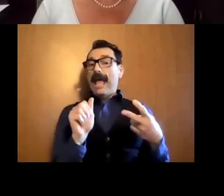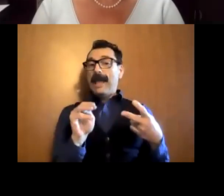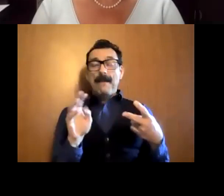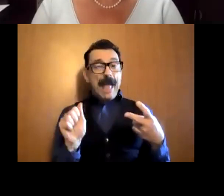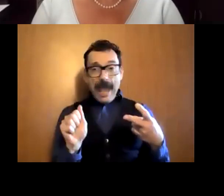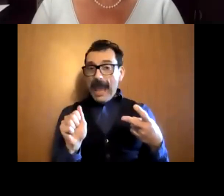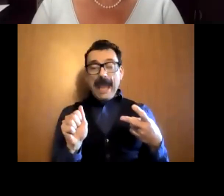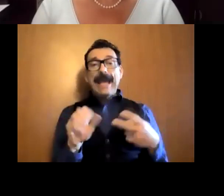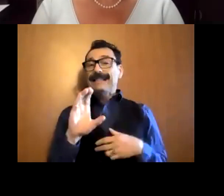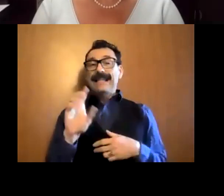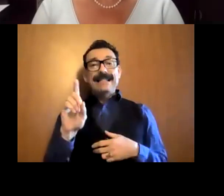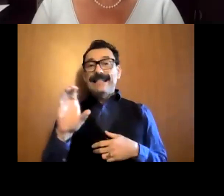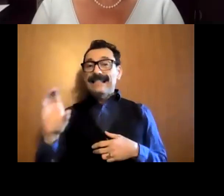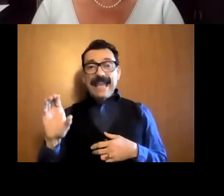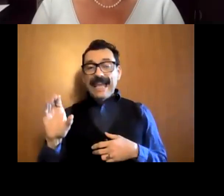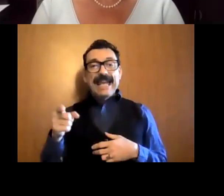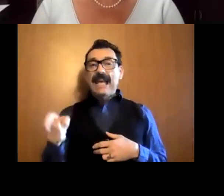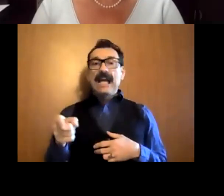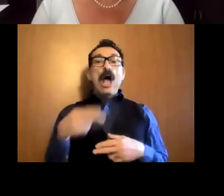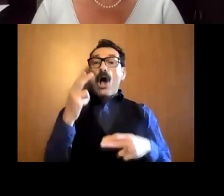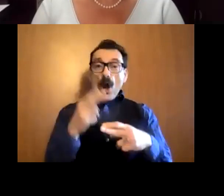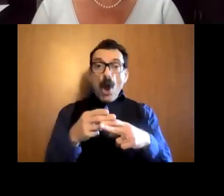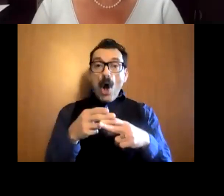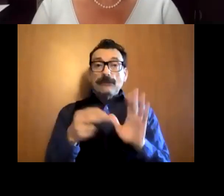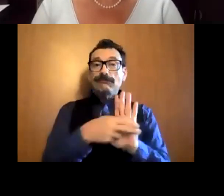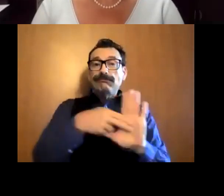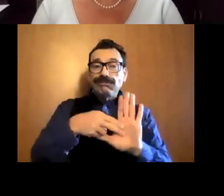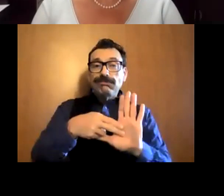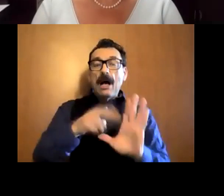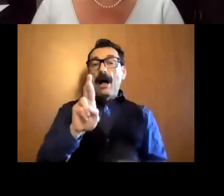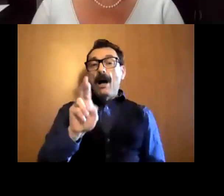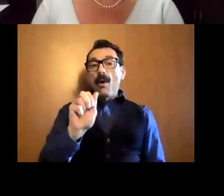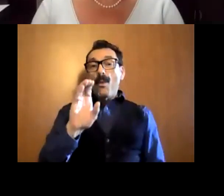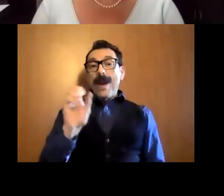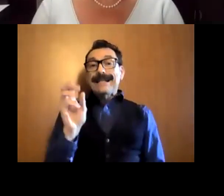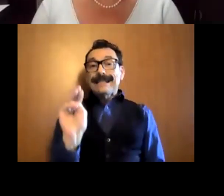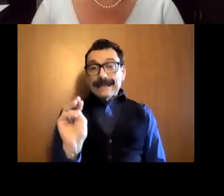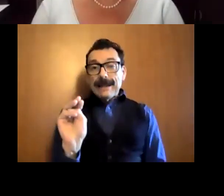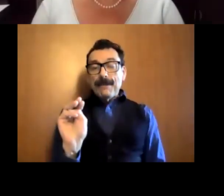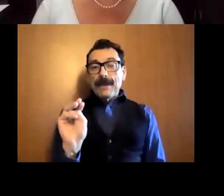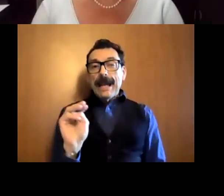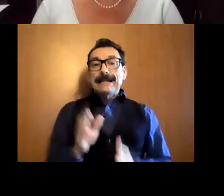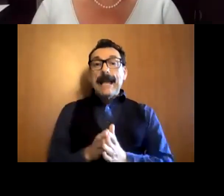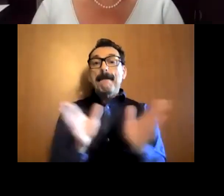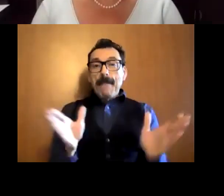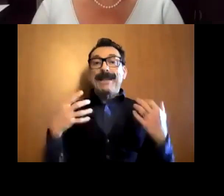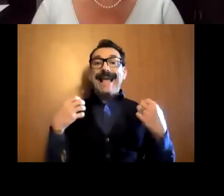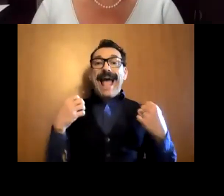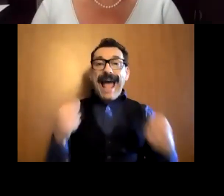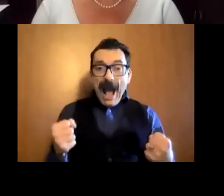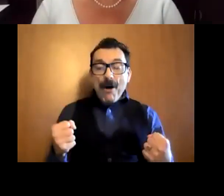all declared racism a public health crisis or a threat. And many of those institutions have also put